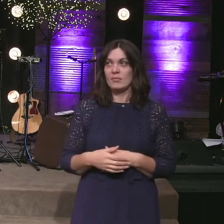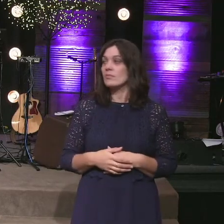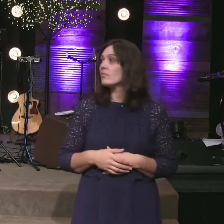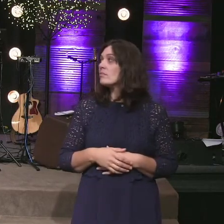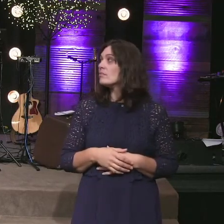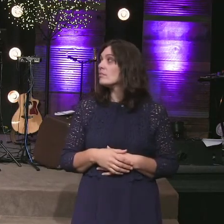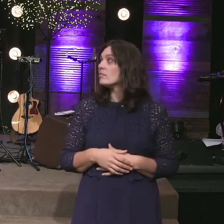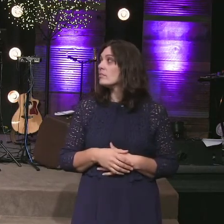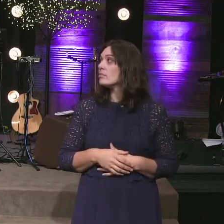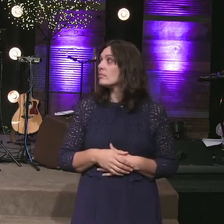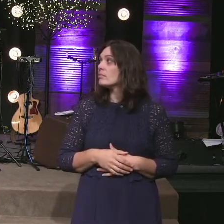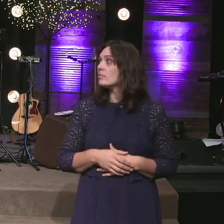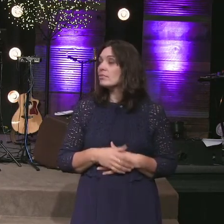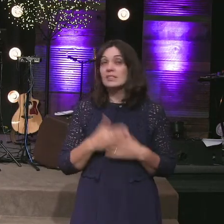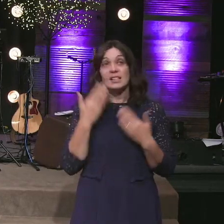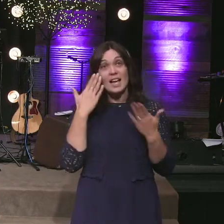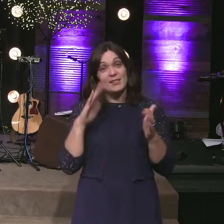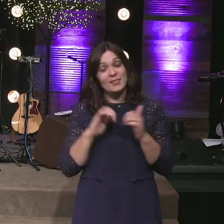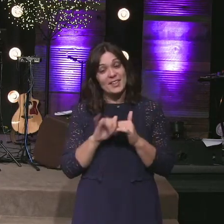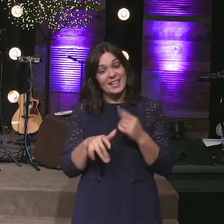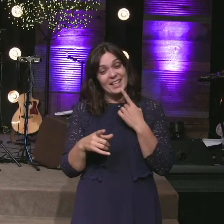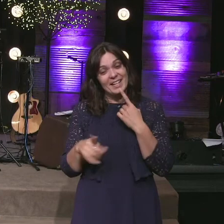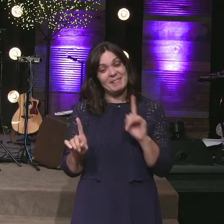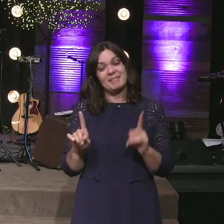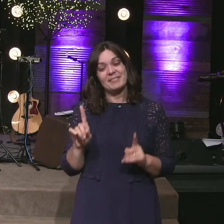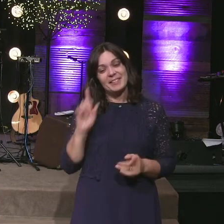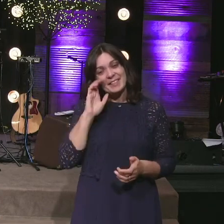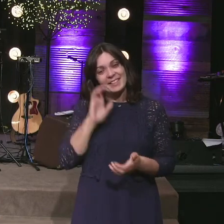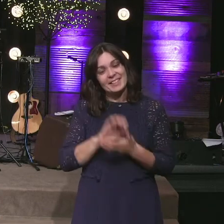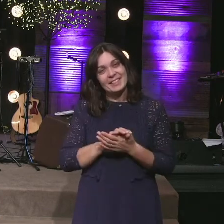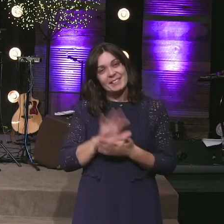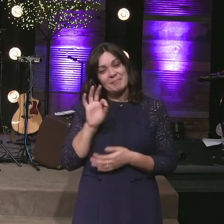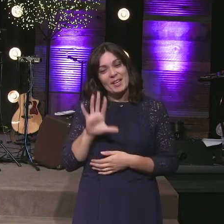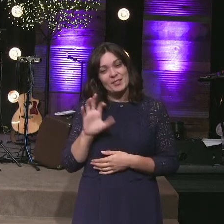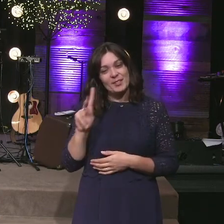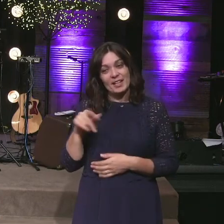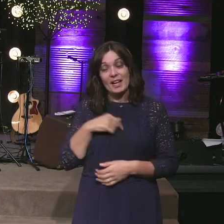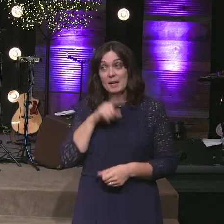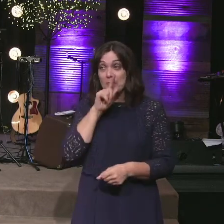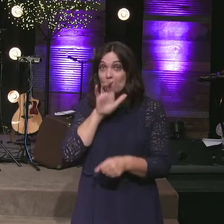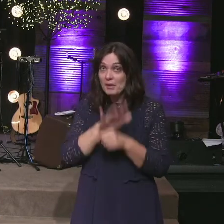I don't know how that happened, Pastor Rick. I